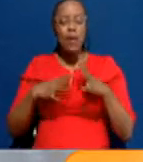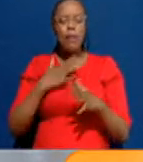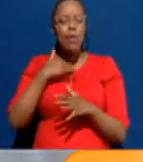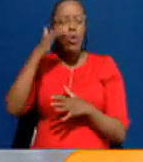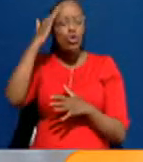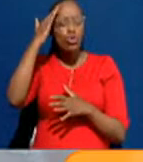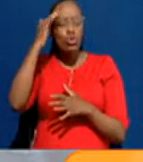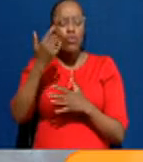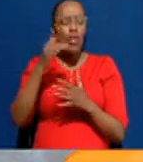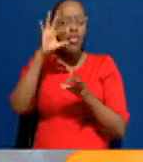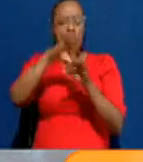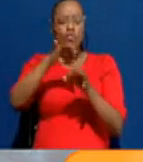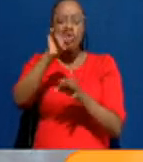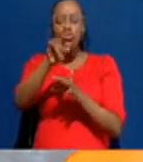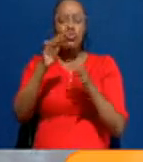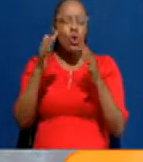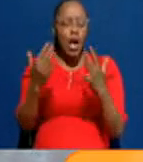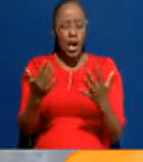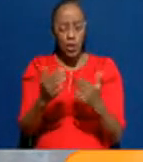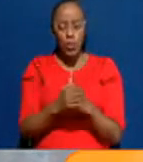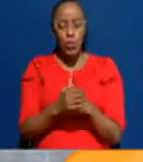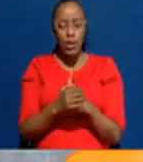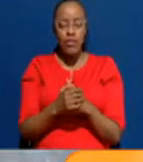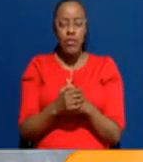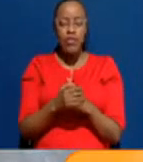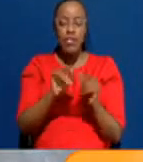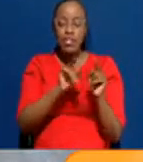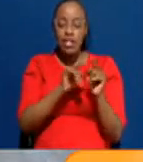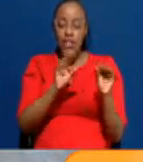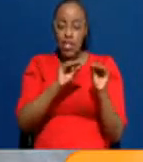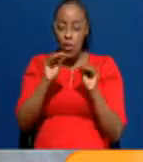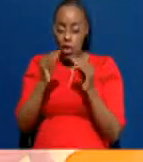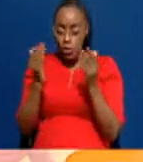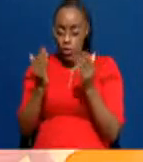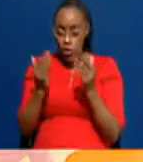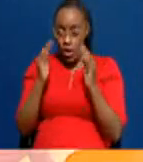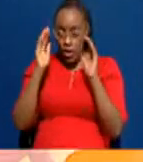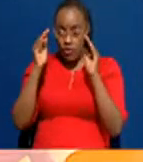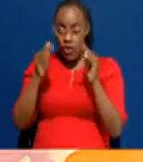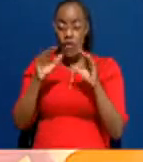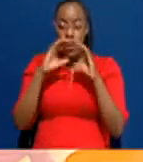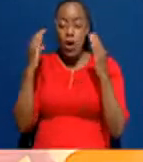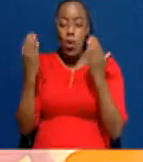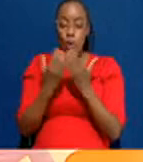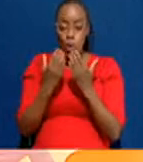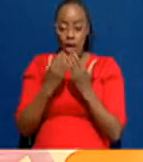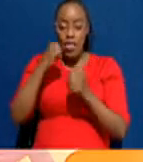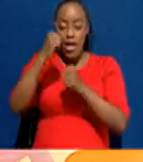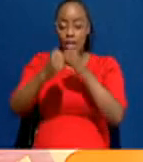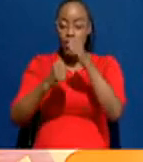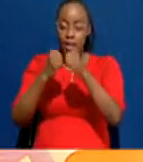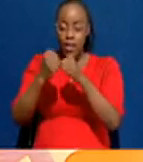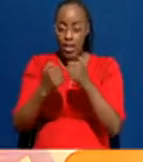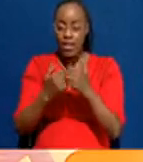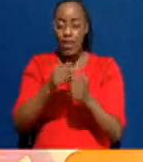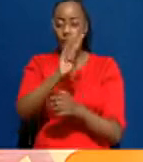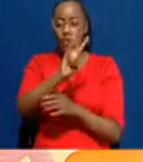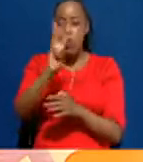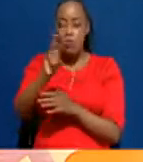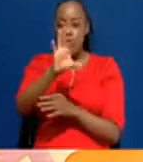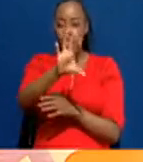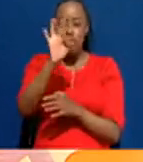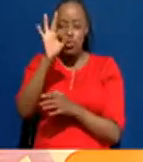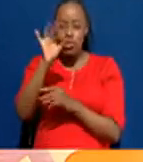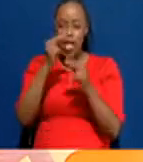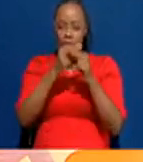kujua? Where do they vote for you? They go to World Athletics website. Mm-hmm. Wachus jina